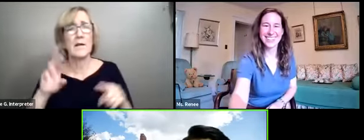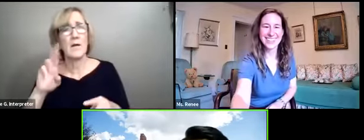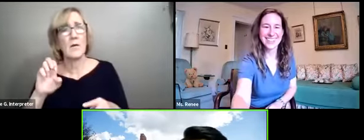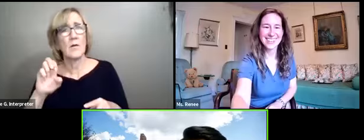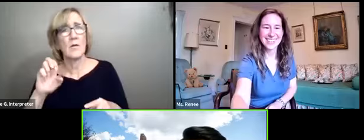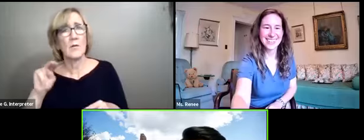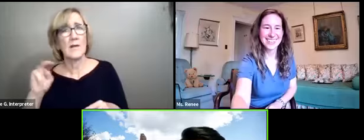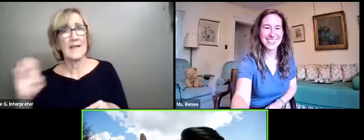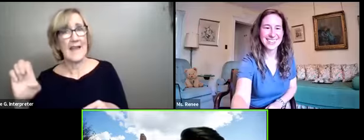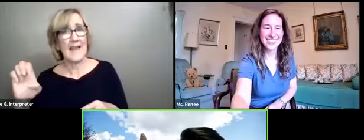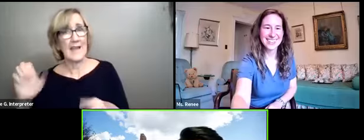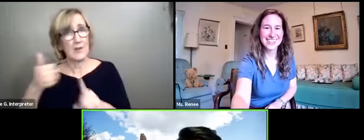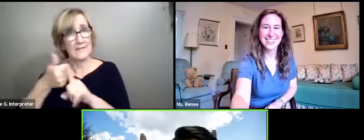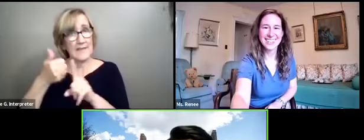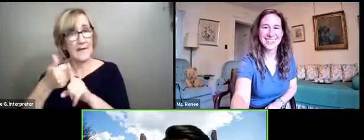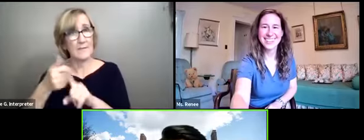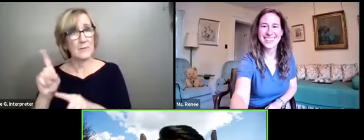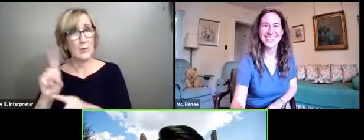at Applewood.